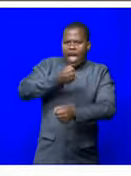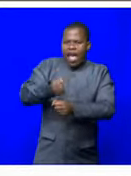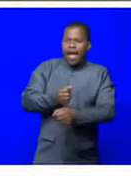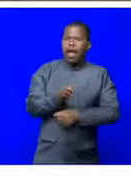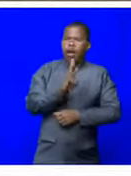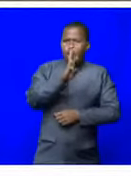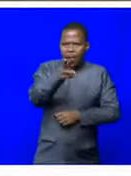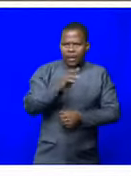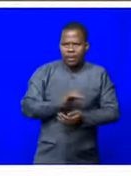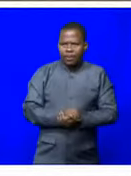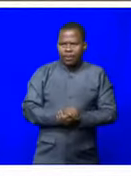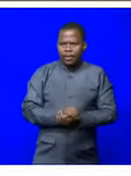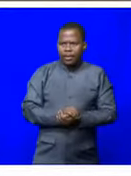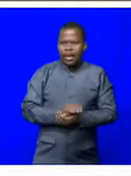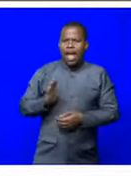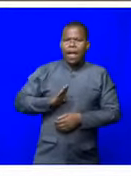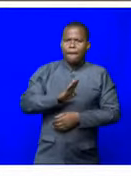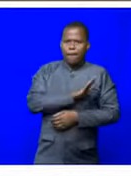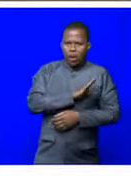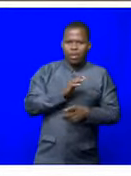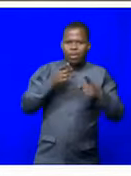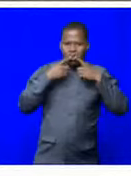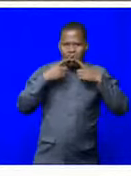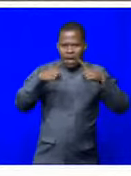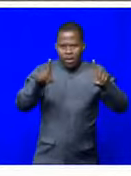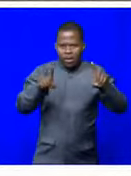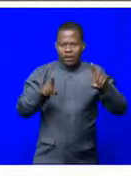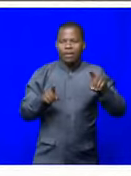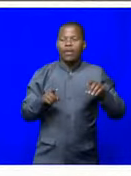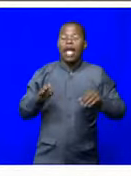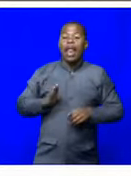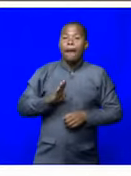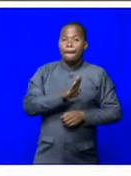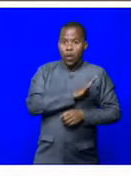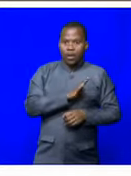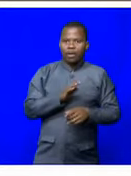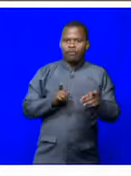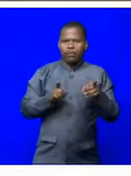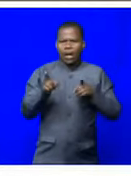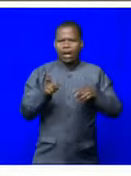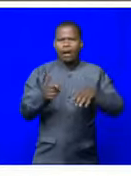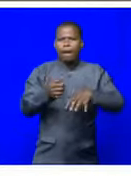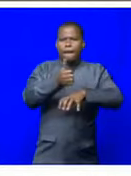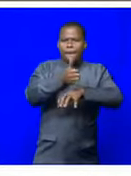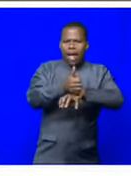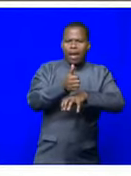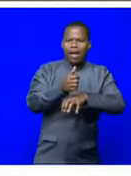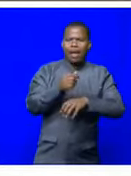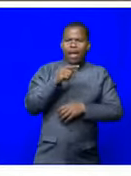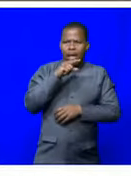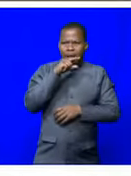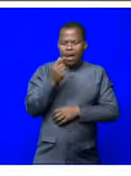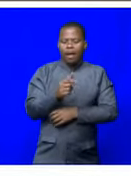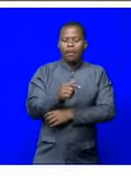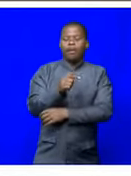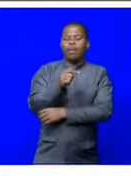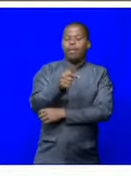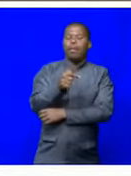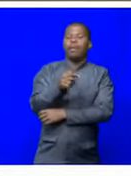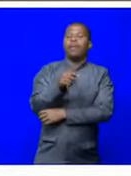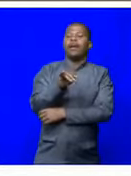ibhodi ime ngalohlobo sihlalo wayo kutawuba ngomduduzi Gina